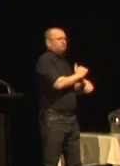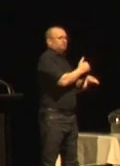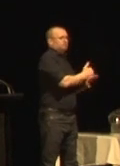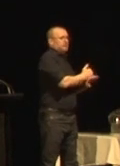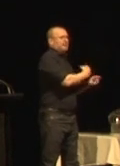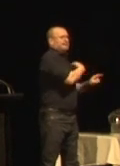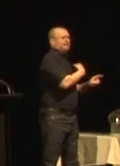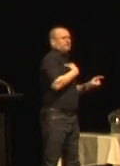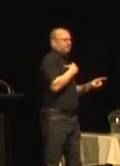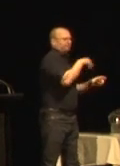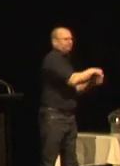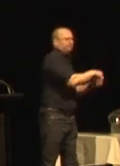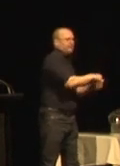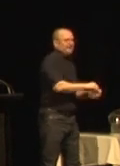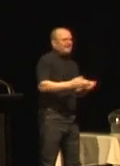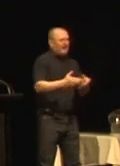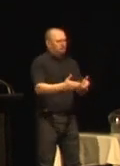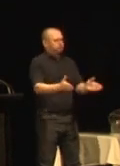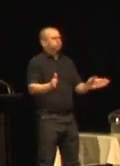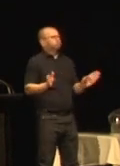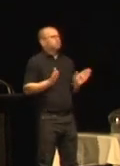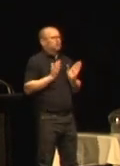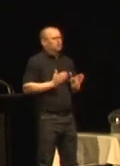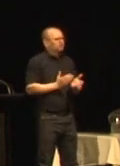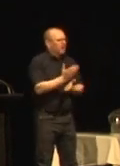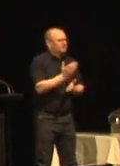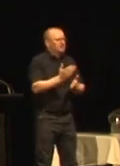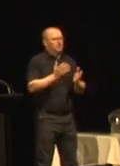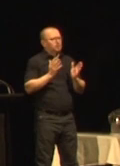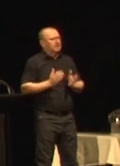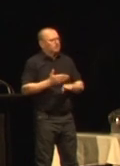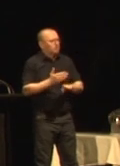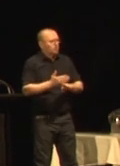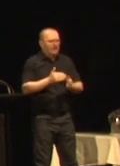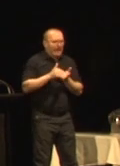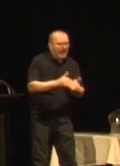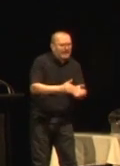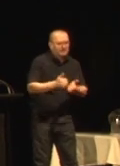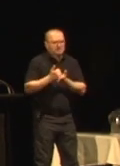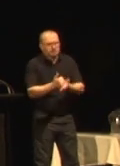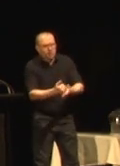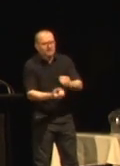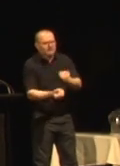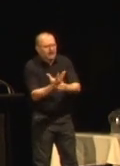the environment, human rights, humanitarian work. There's a lot of work to get done.